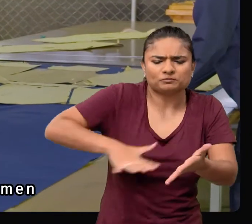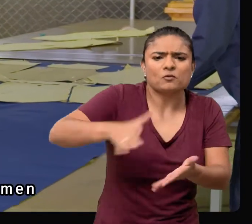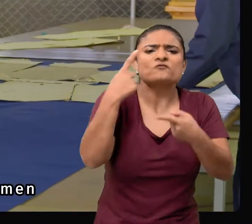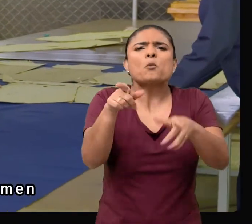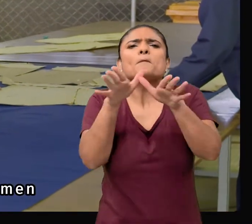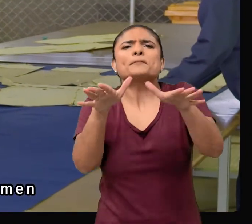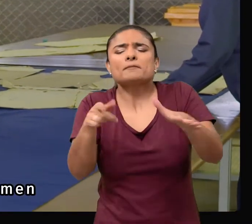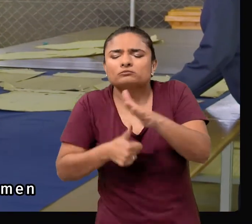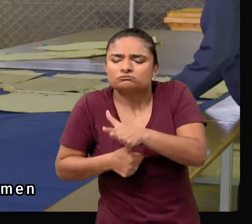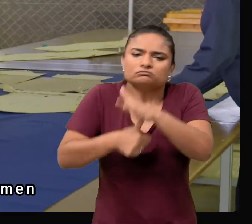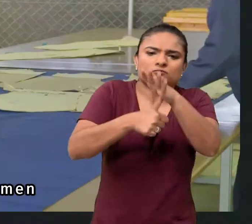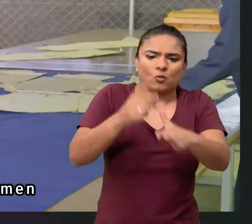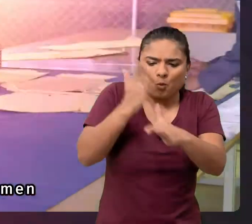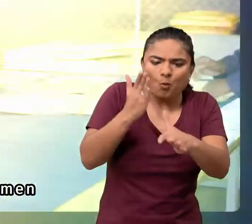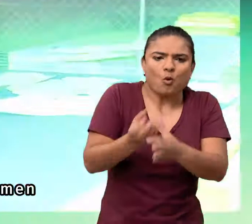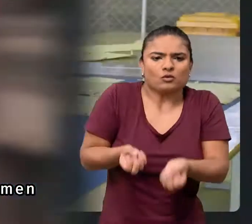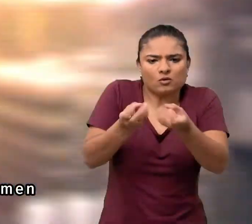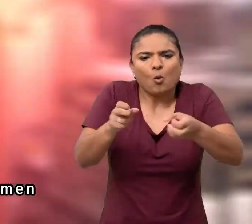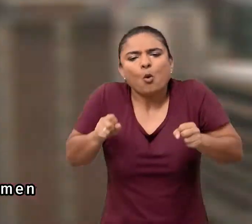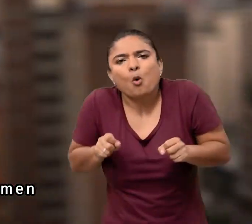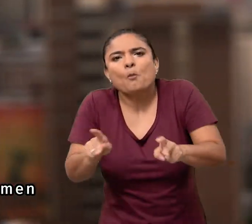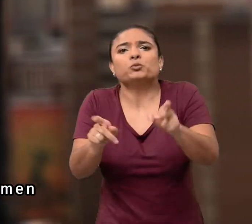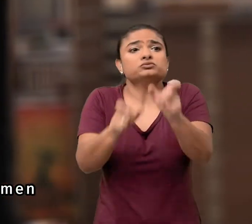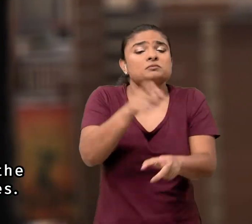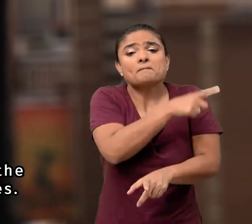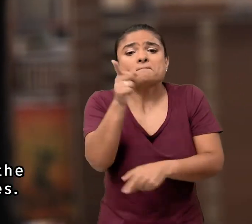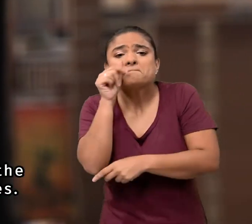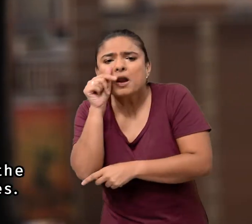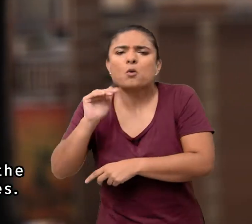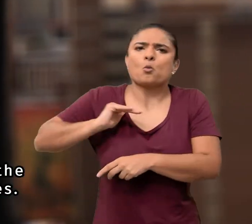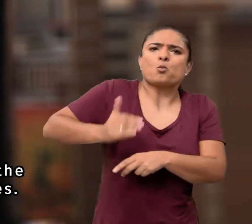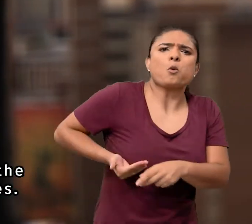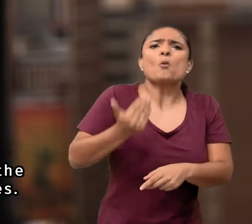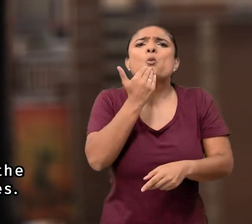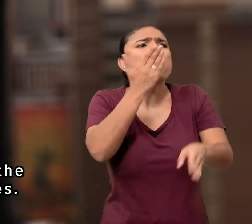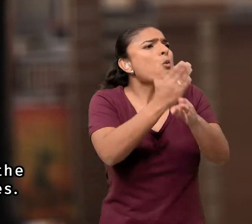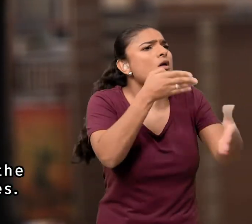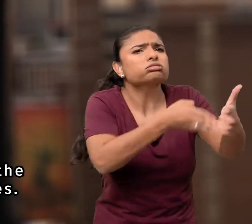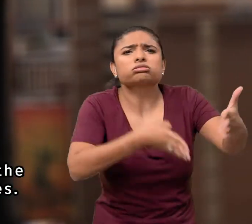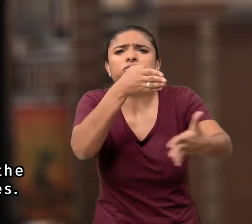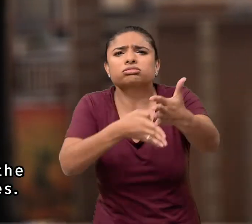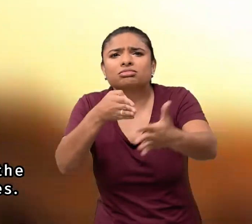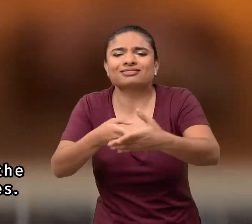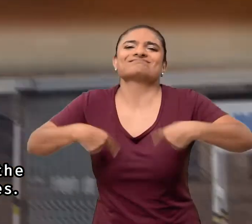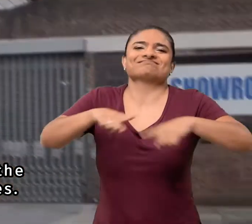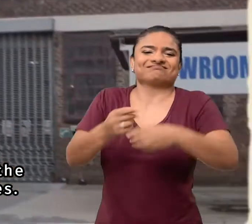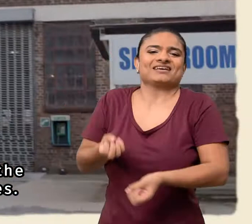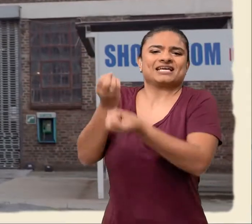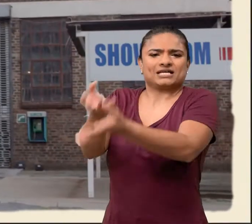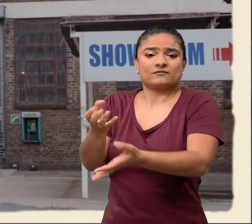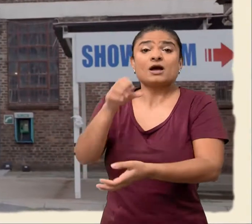sole purpose of creating employment for ex-servicemen and women who could not secure employment in the labour market due to their